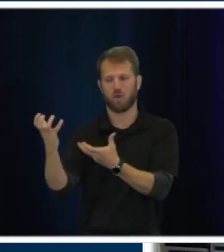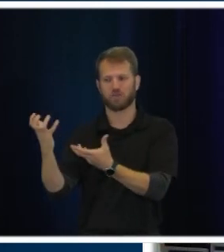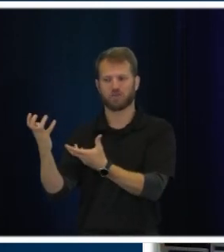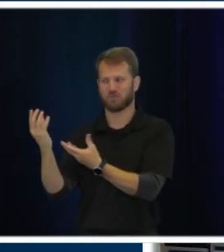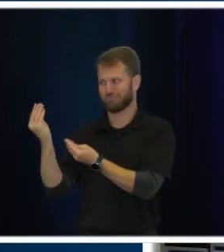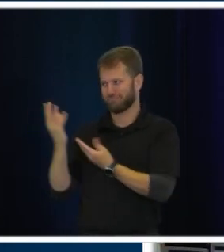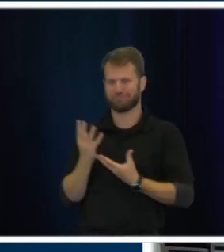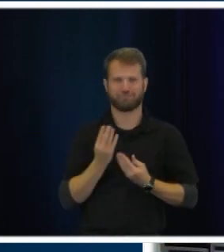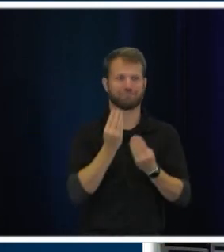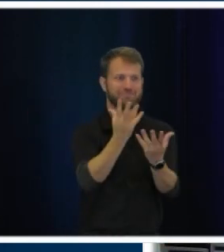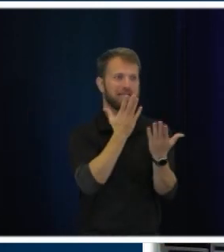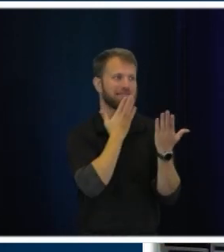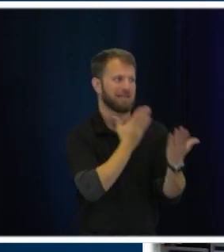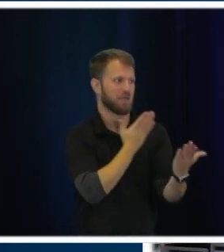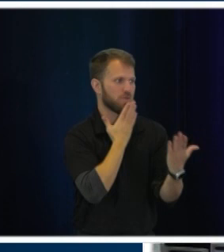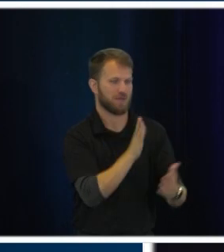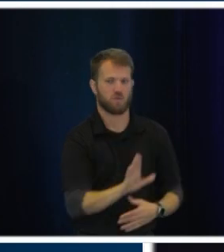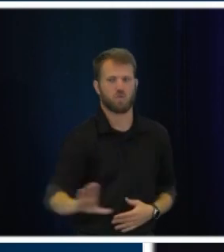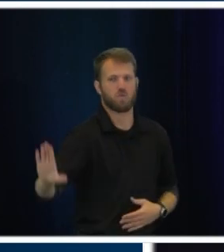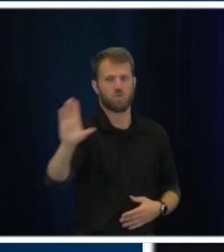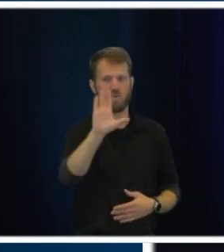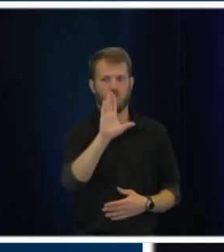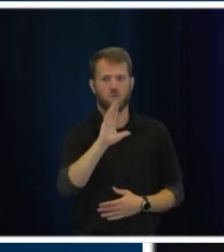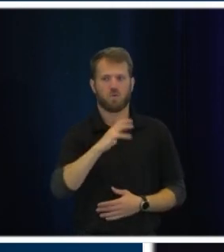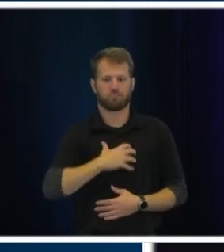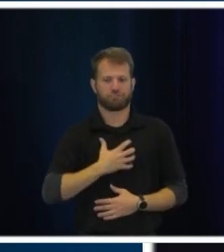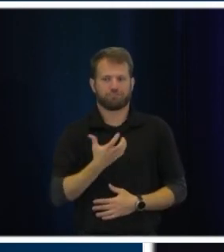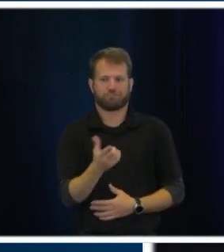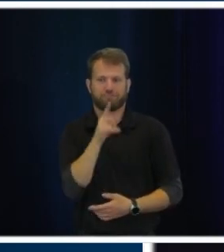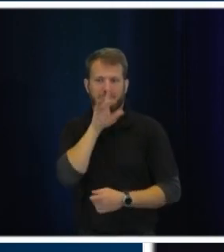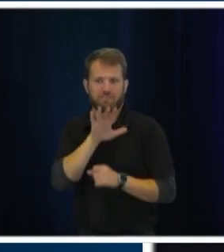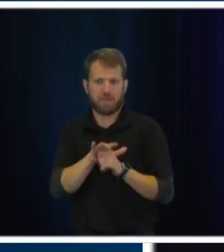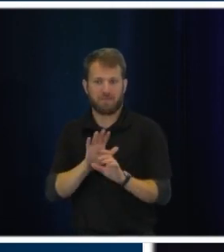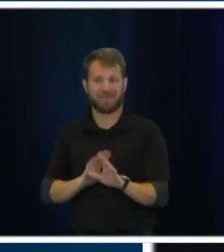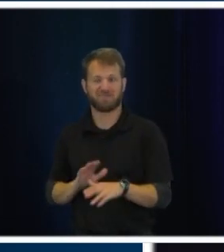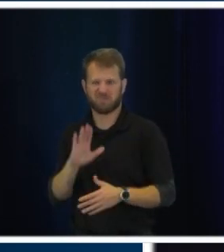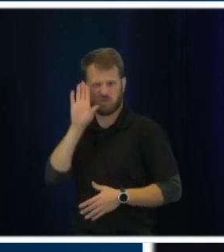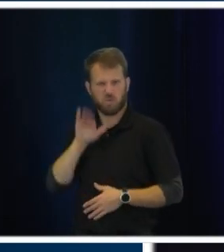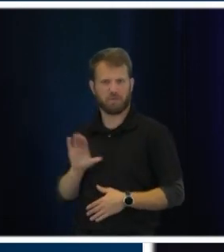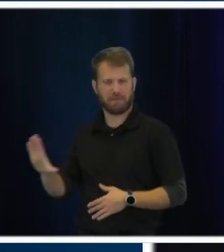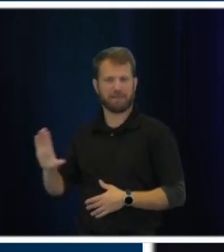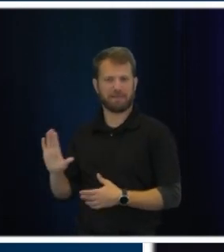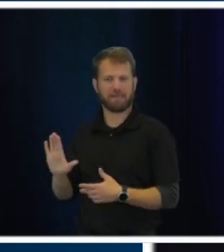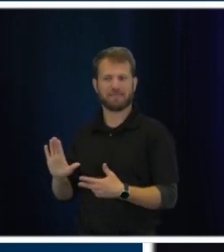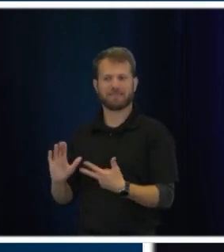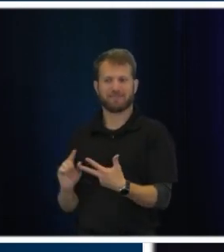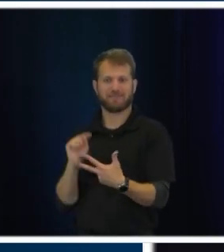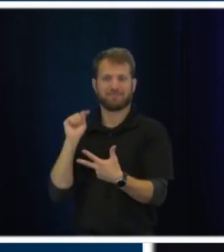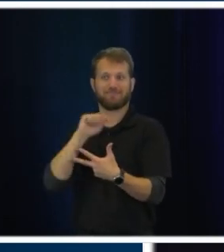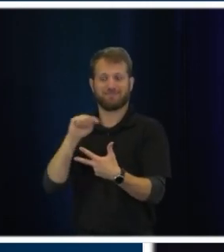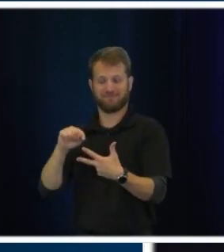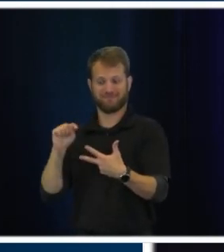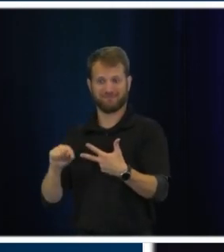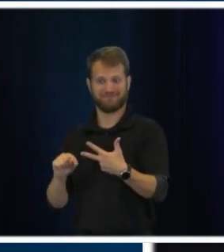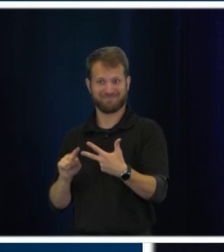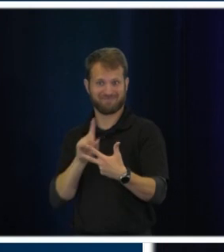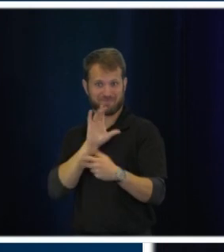and thank you for your commitment. As you know, his top three priorities are neighborhoods, neighborhoods,